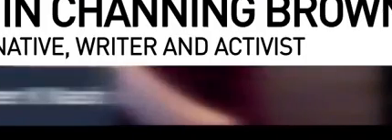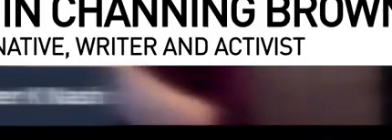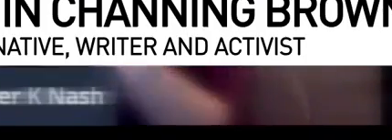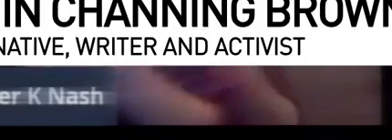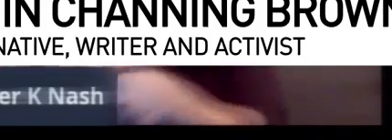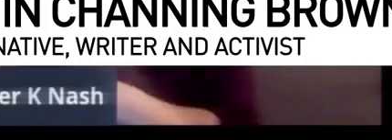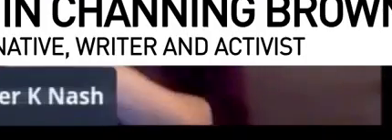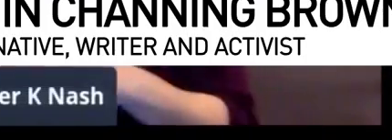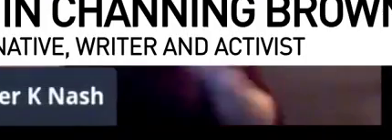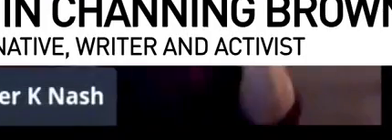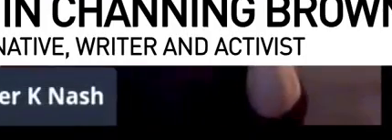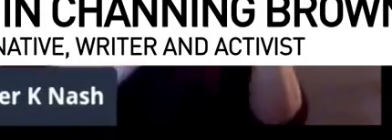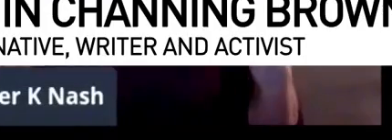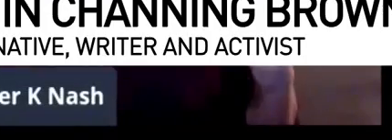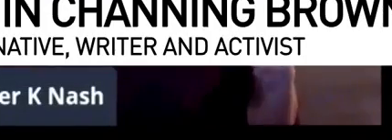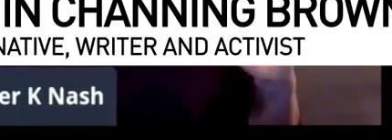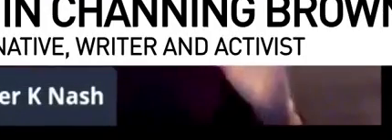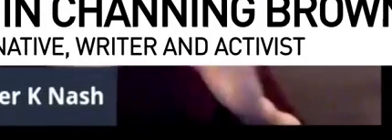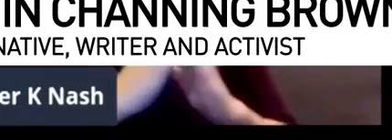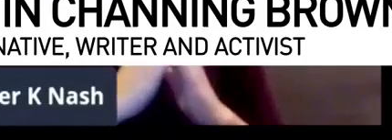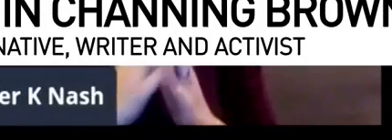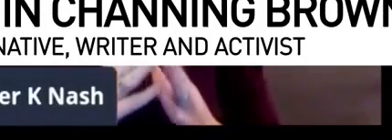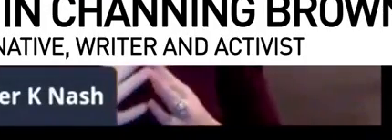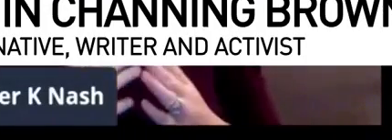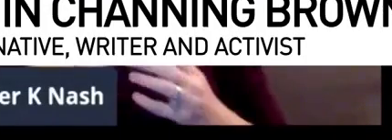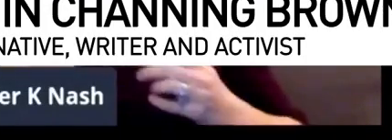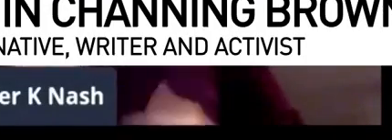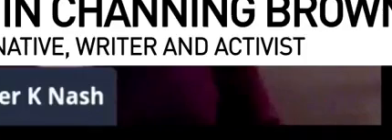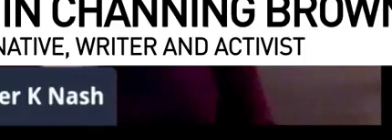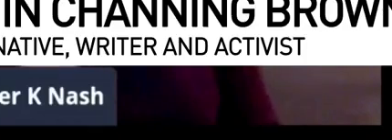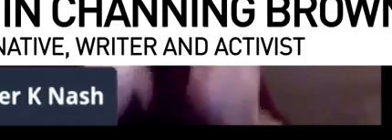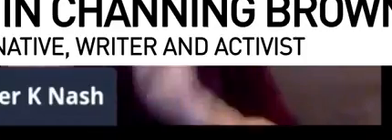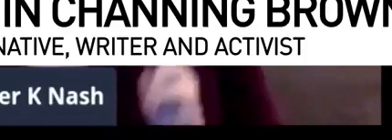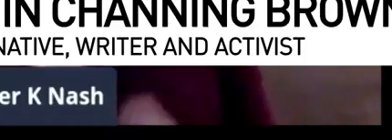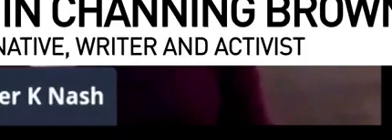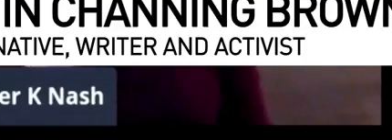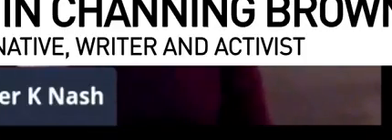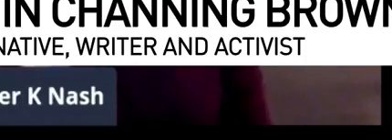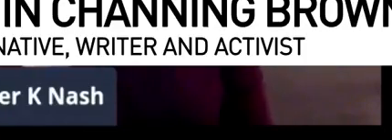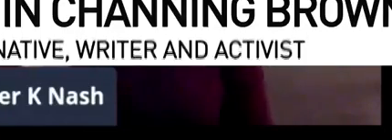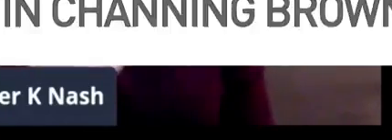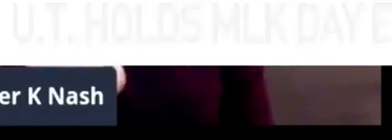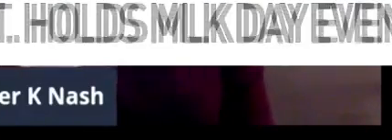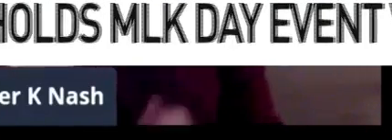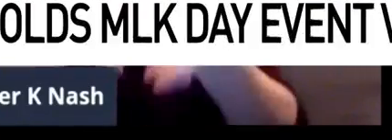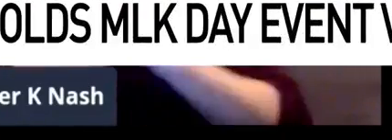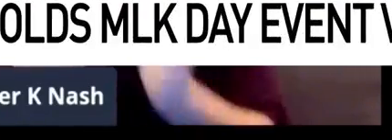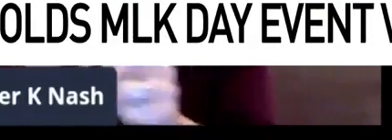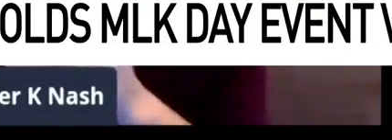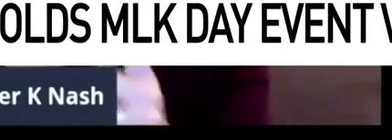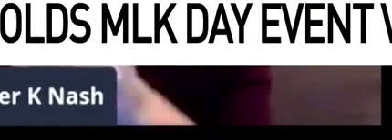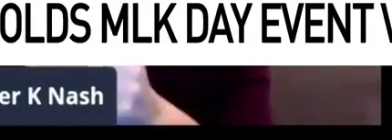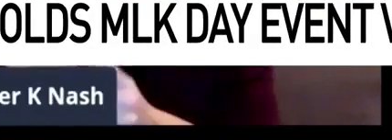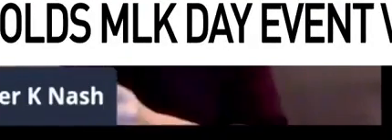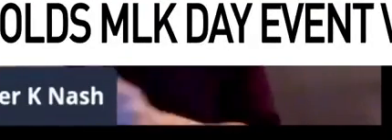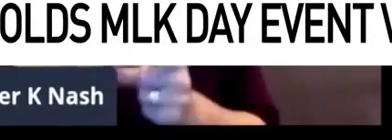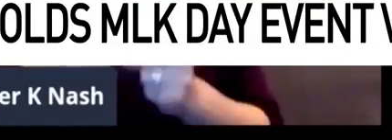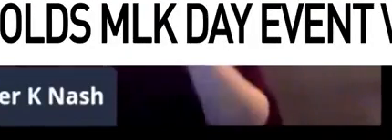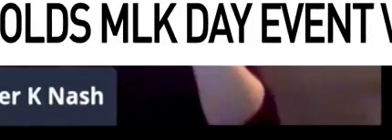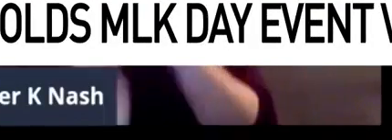all the time. I need you to ask yourself, what is it you are most passionate